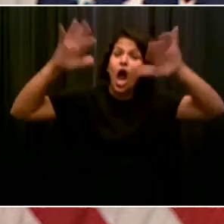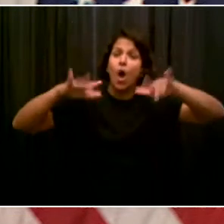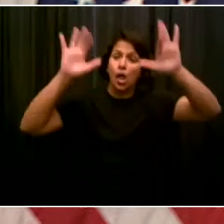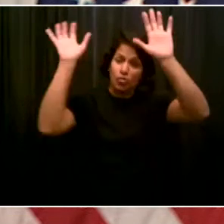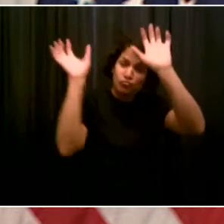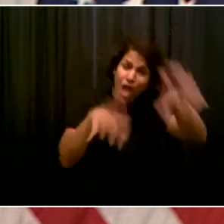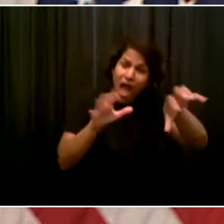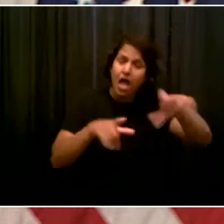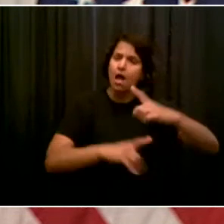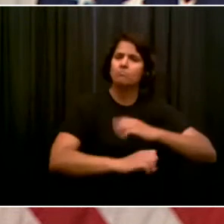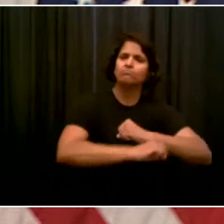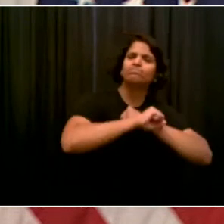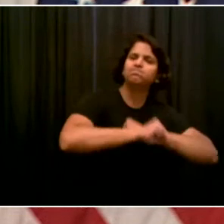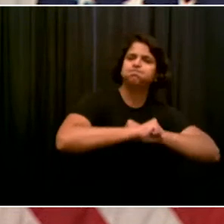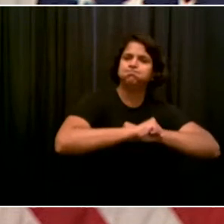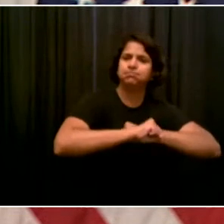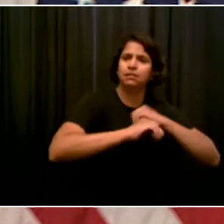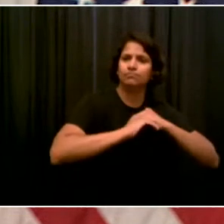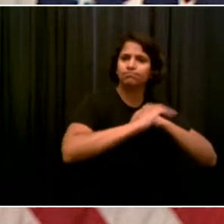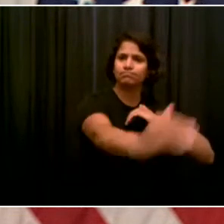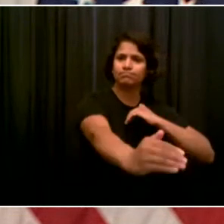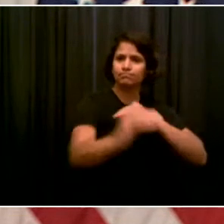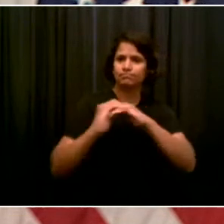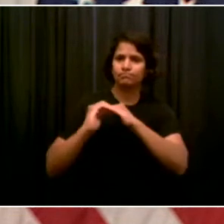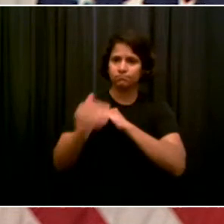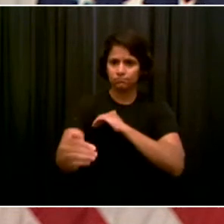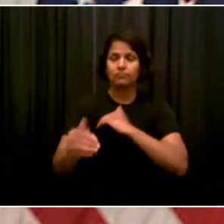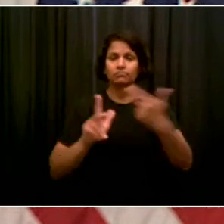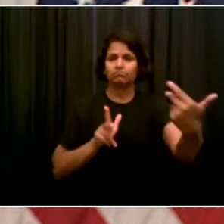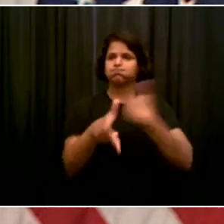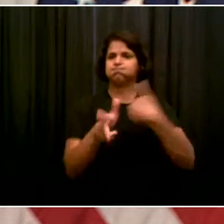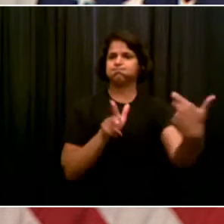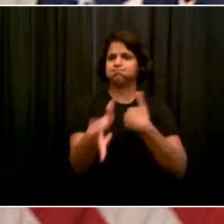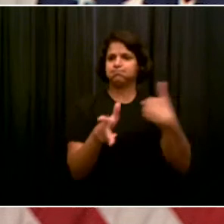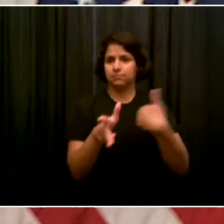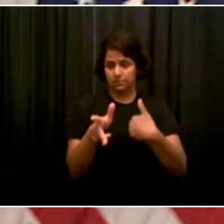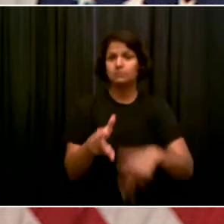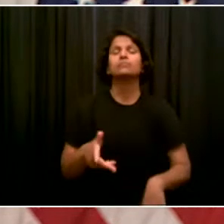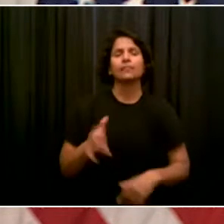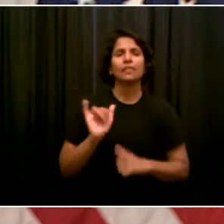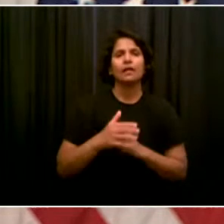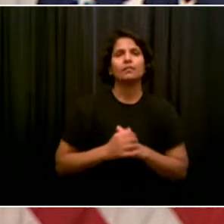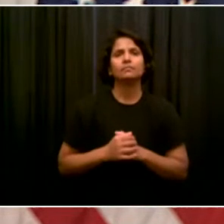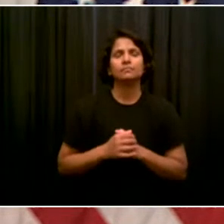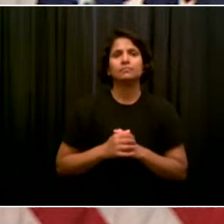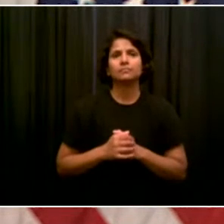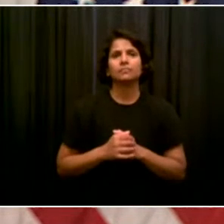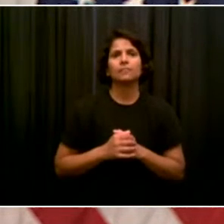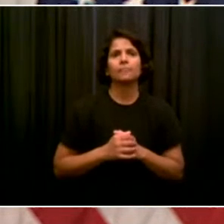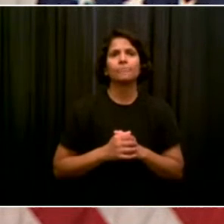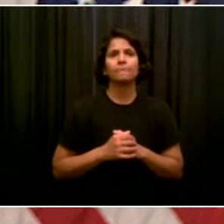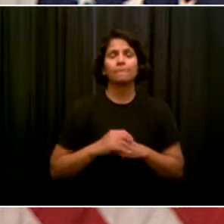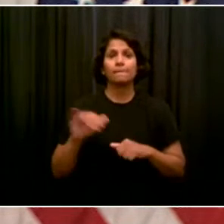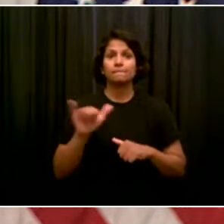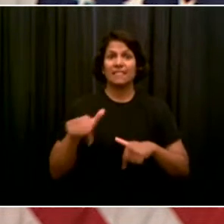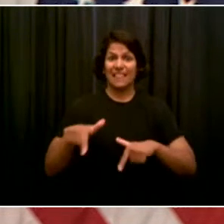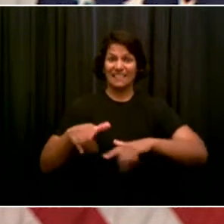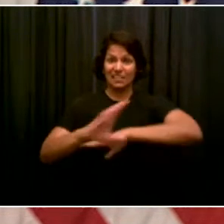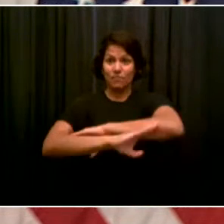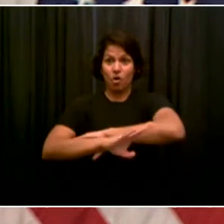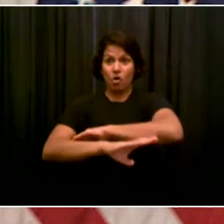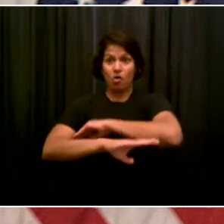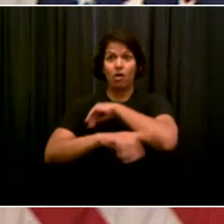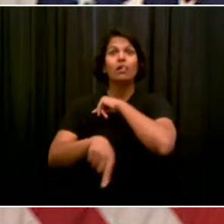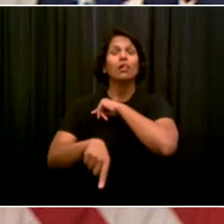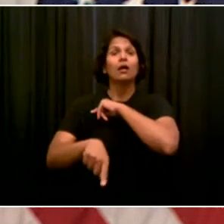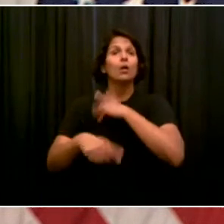panel, is we are going to be starting now, this fall, a broad community outreach program. One of the